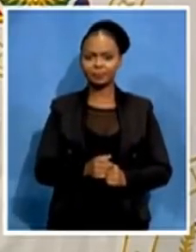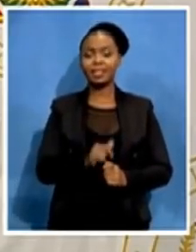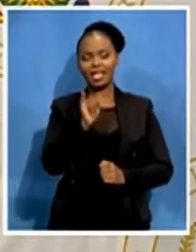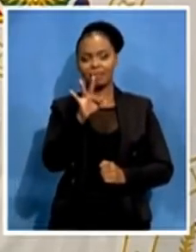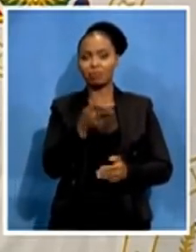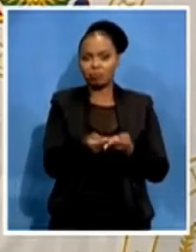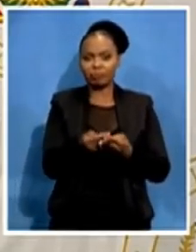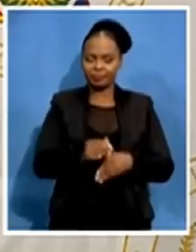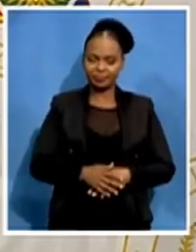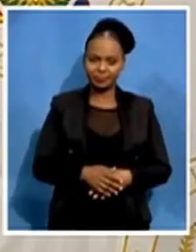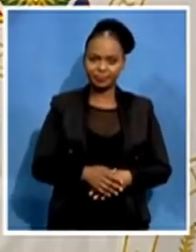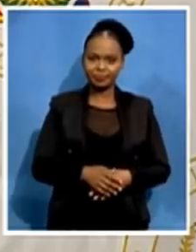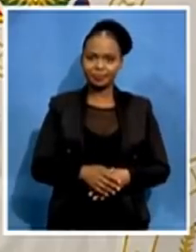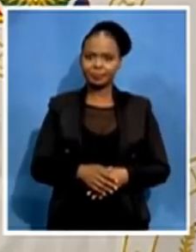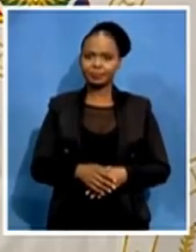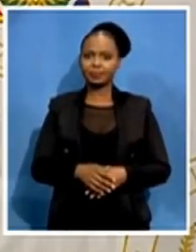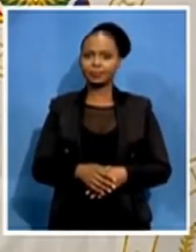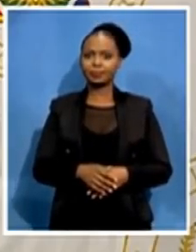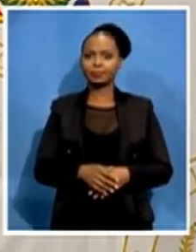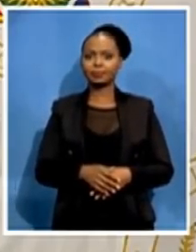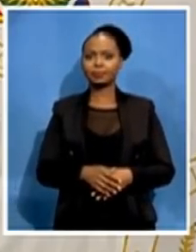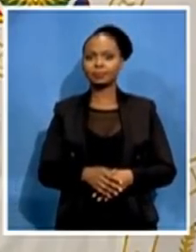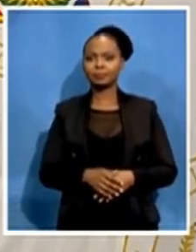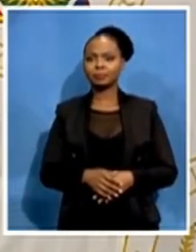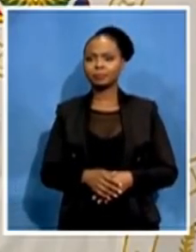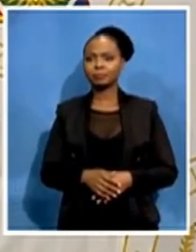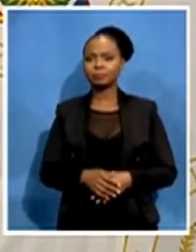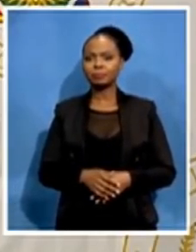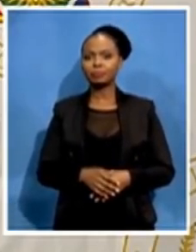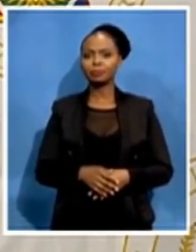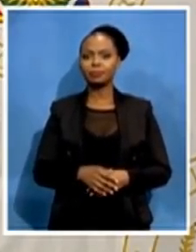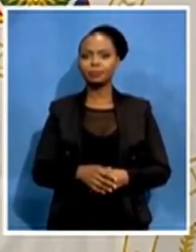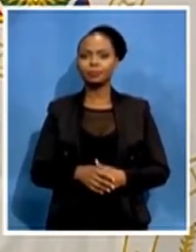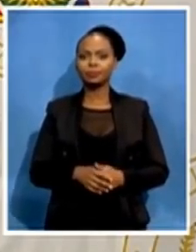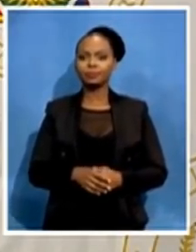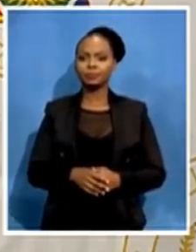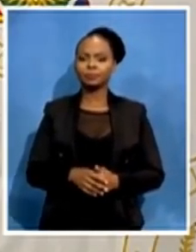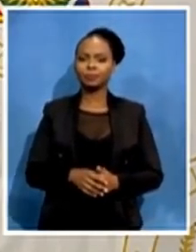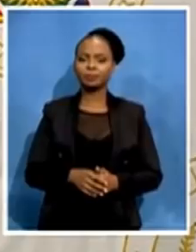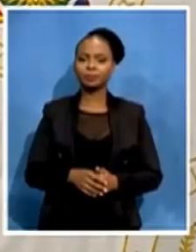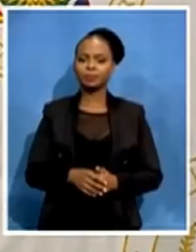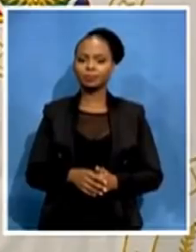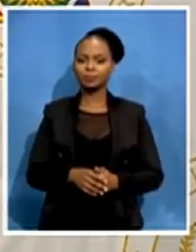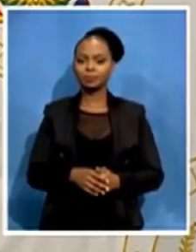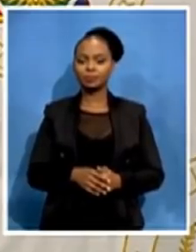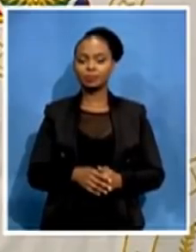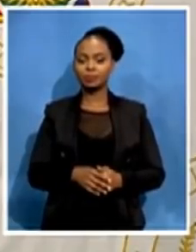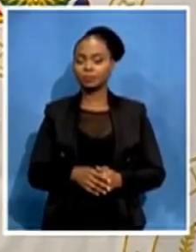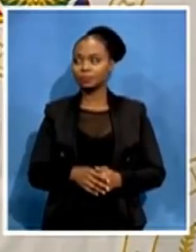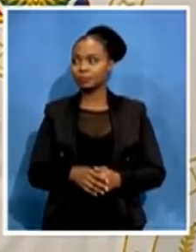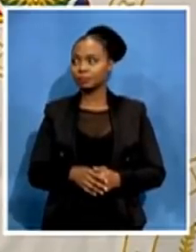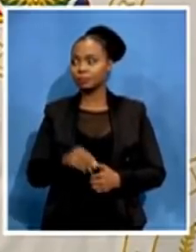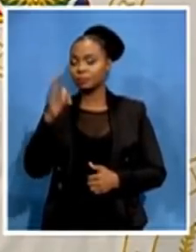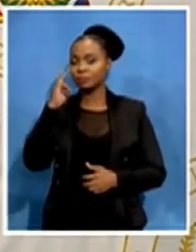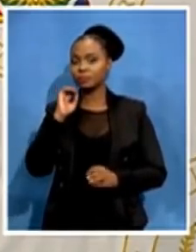follow-up, okay. So just another follow-up with regards to the conduct charges that you're facing. Yes. The complaints that have